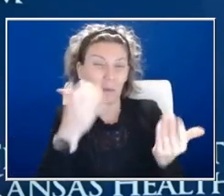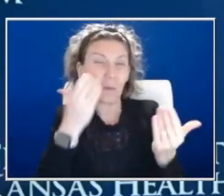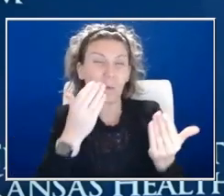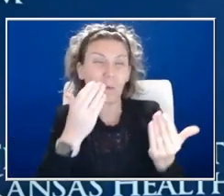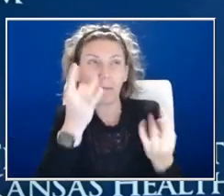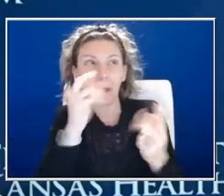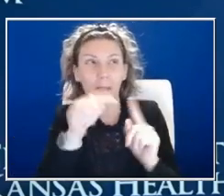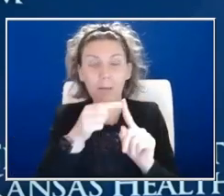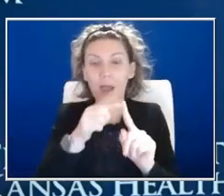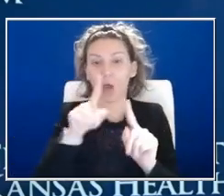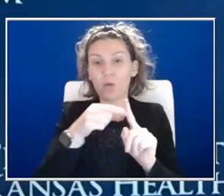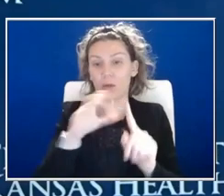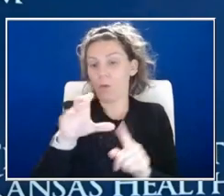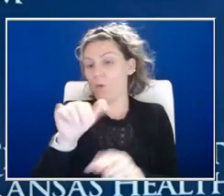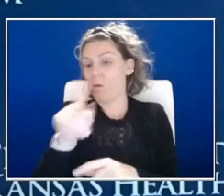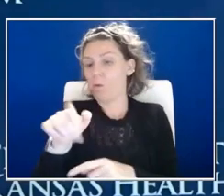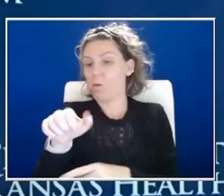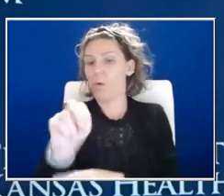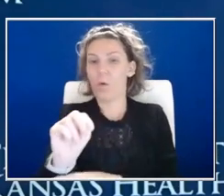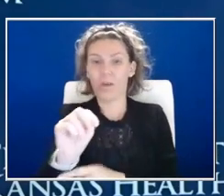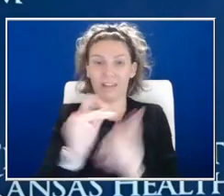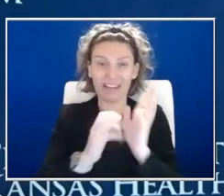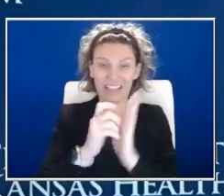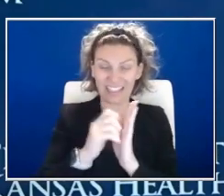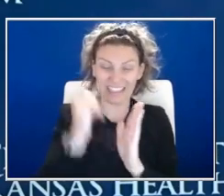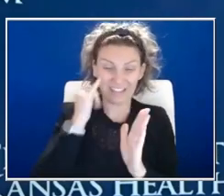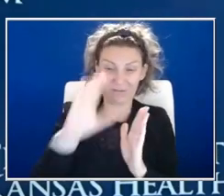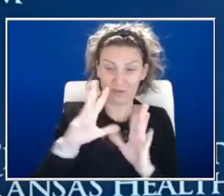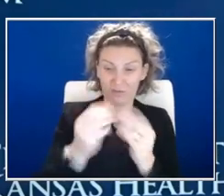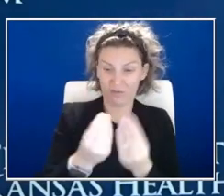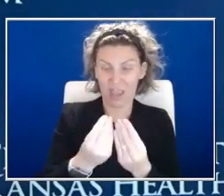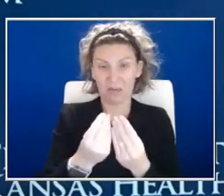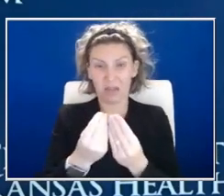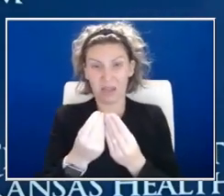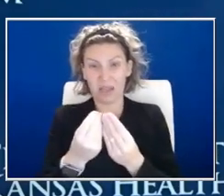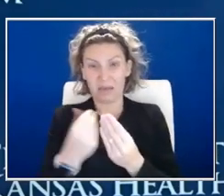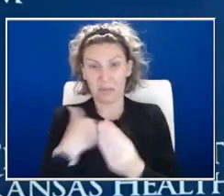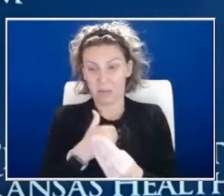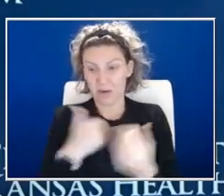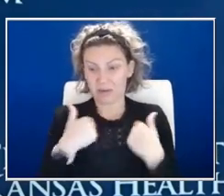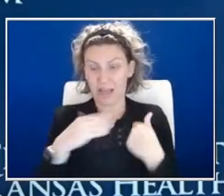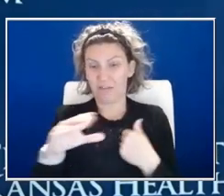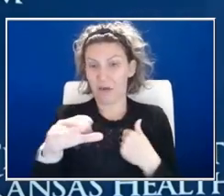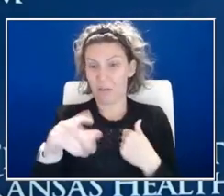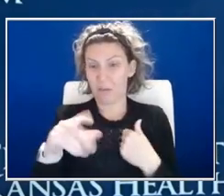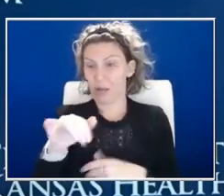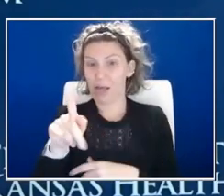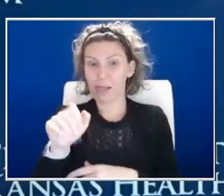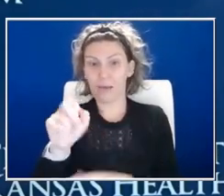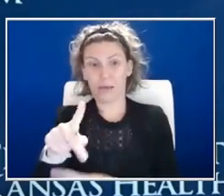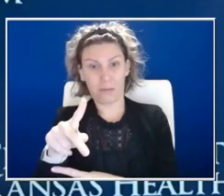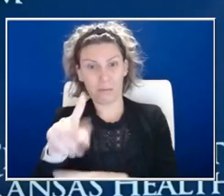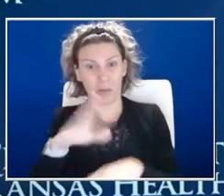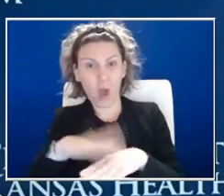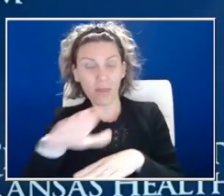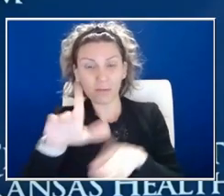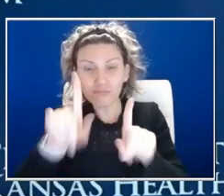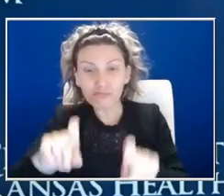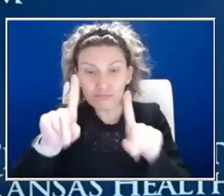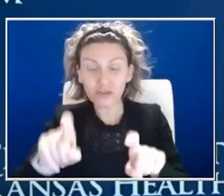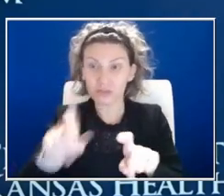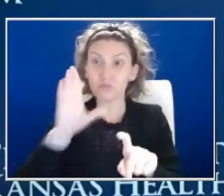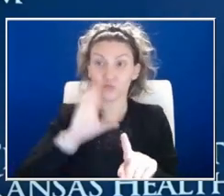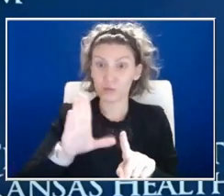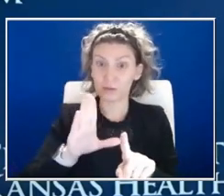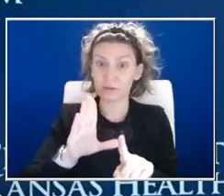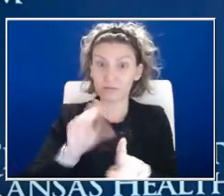screening, if your family members have had polyps on their colonoscopy, that actually affects your risk as well, and when we would start doing colonoscopies. And